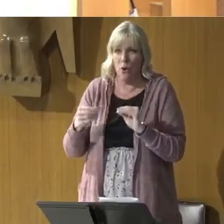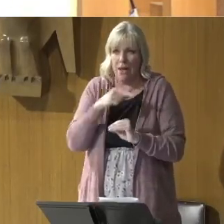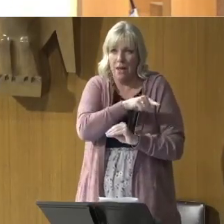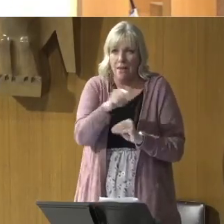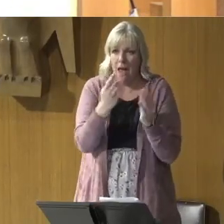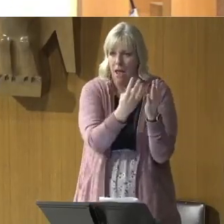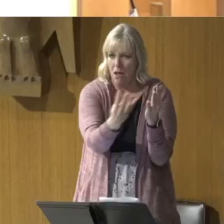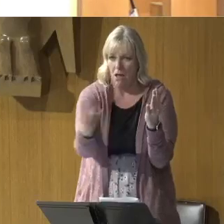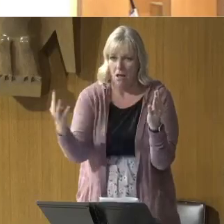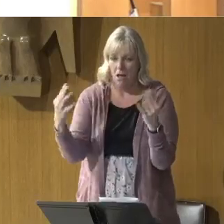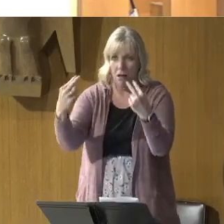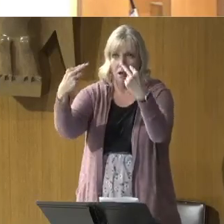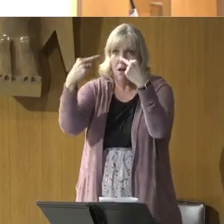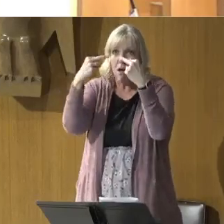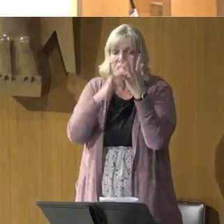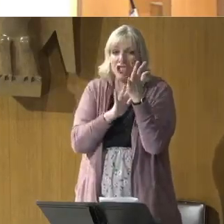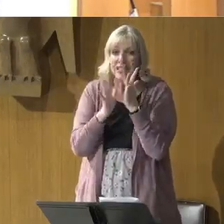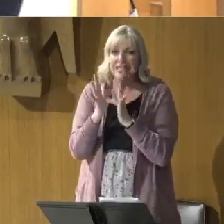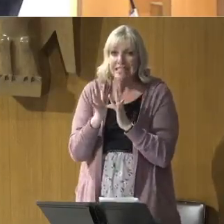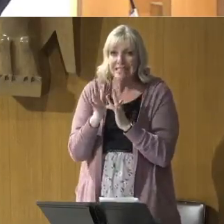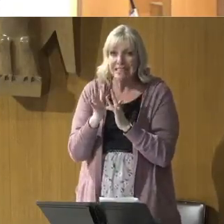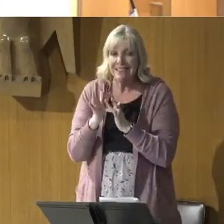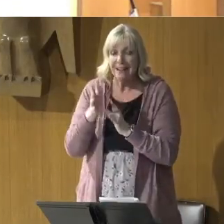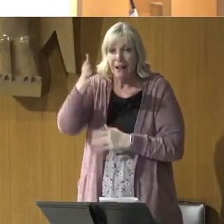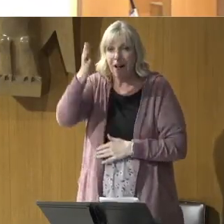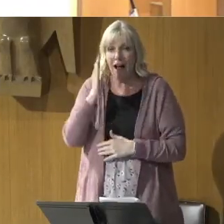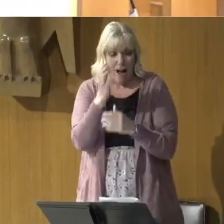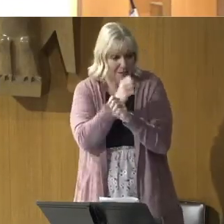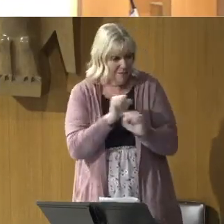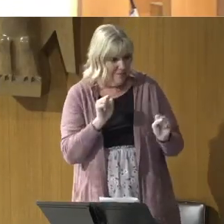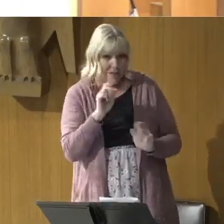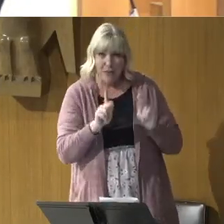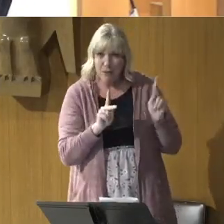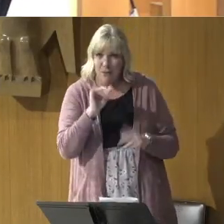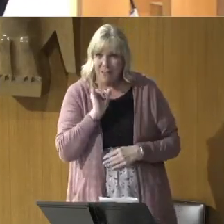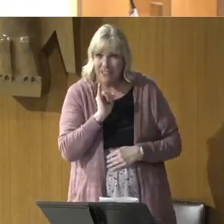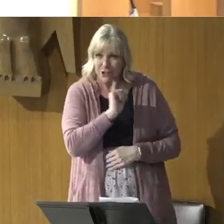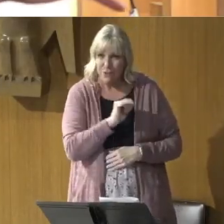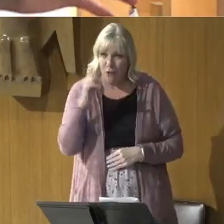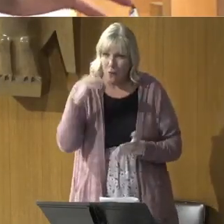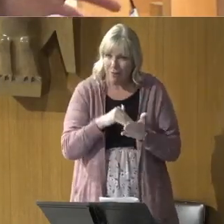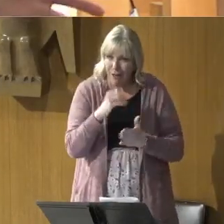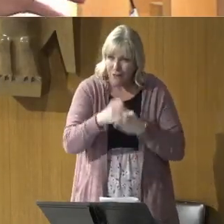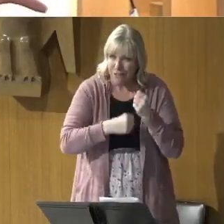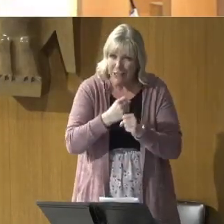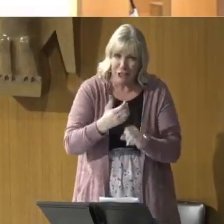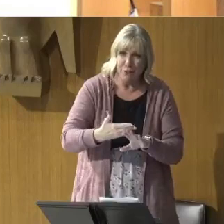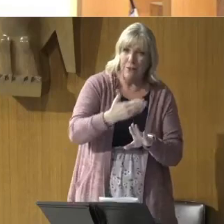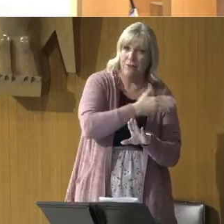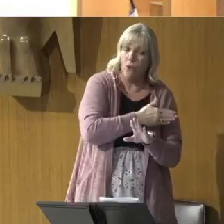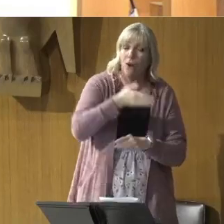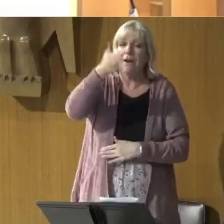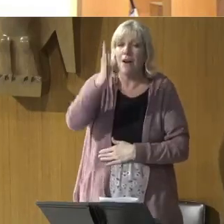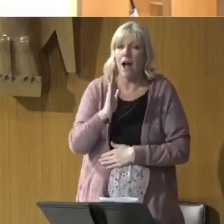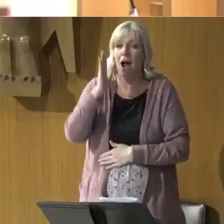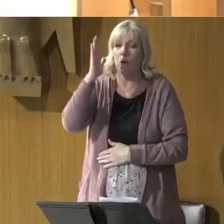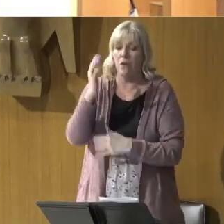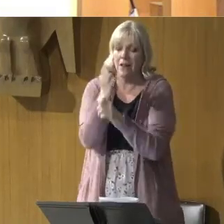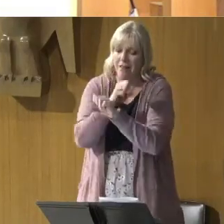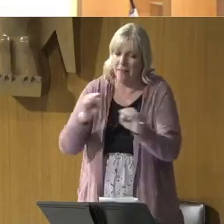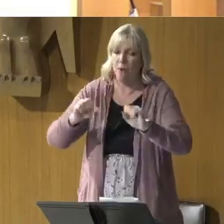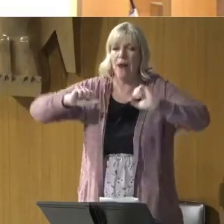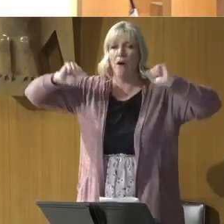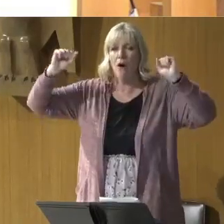the person of Jesus. Just as God liberated the people of Israel a thousand years prior, God will liberate all